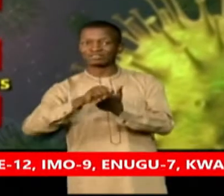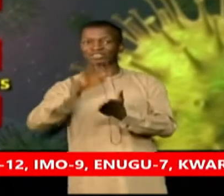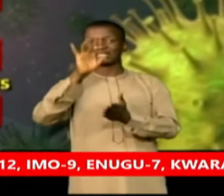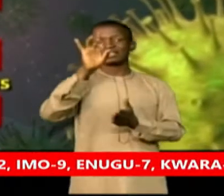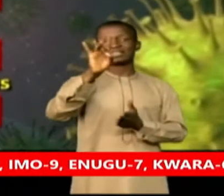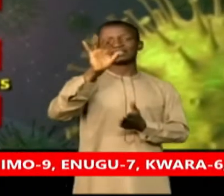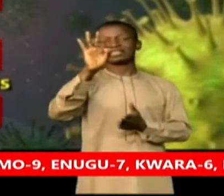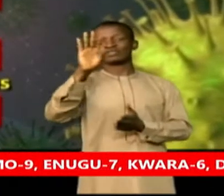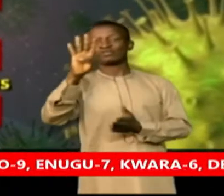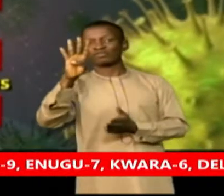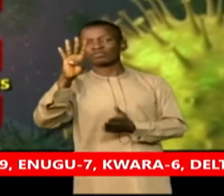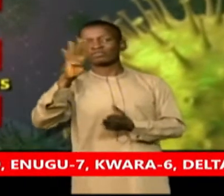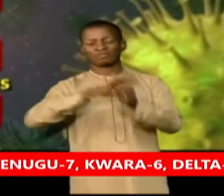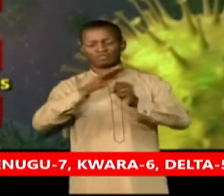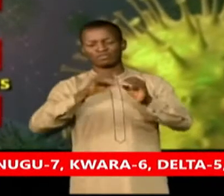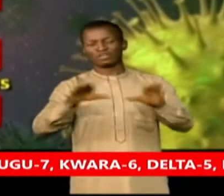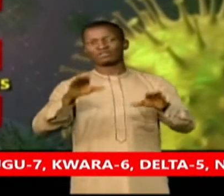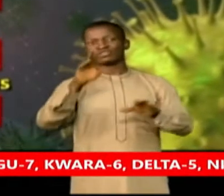1,089,894 cases,